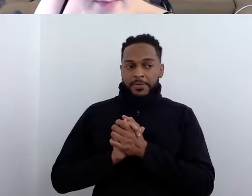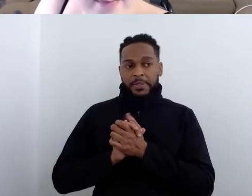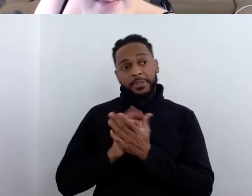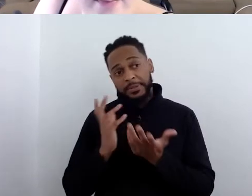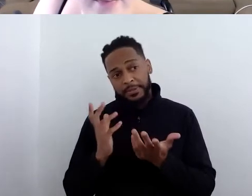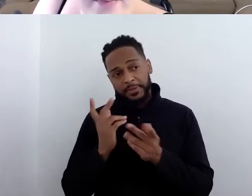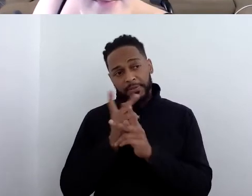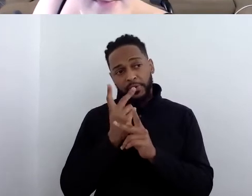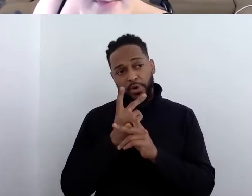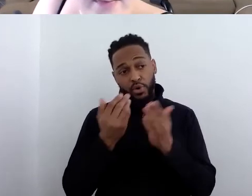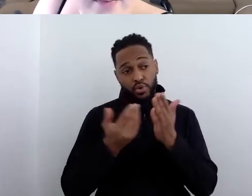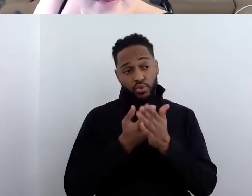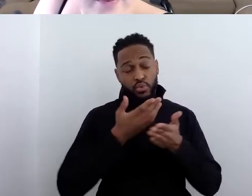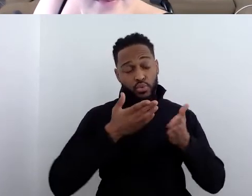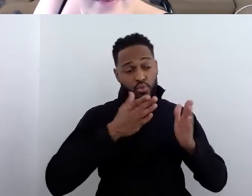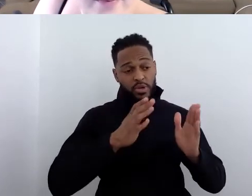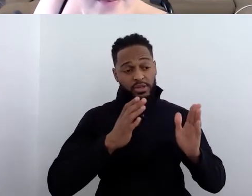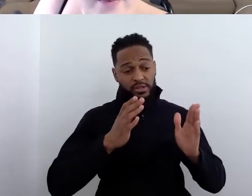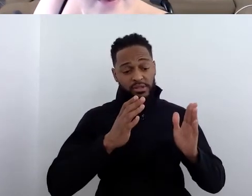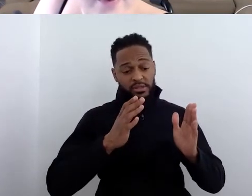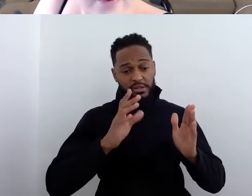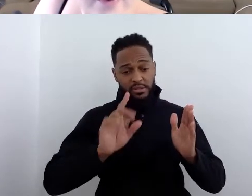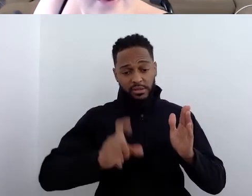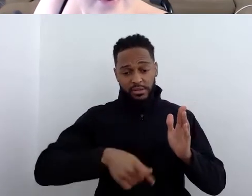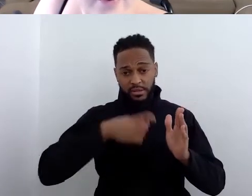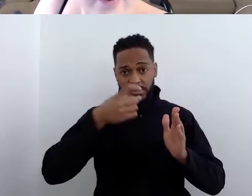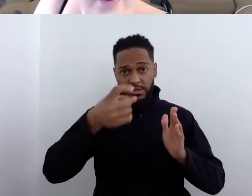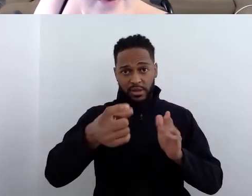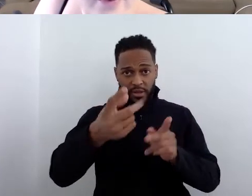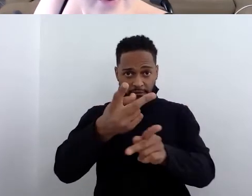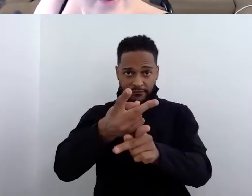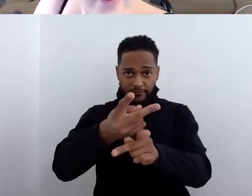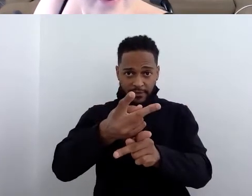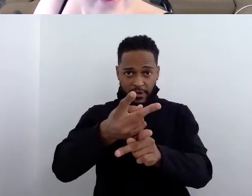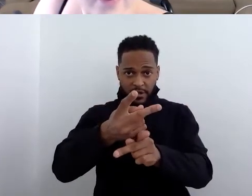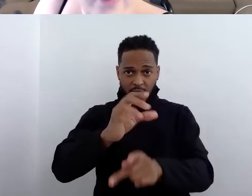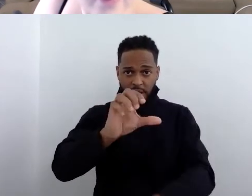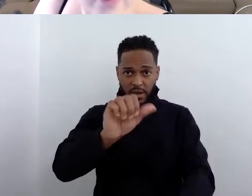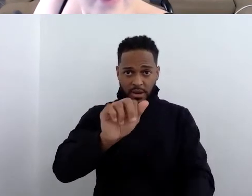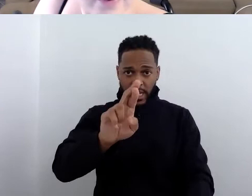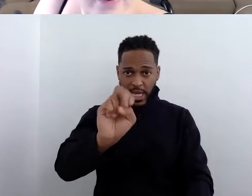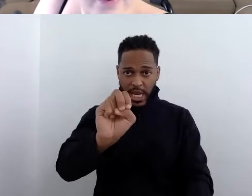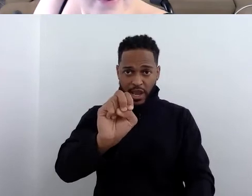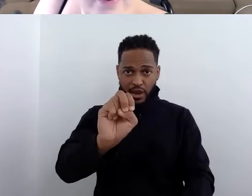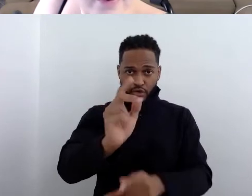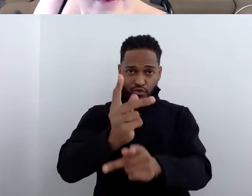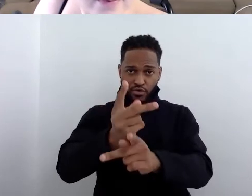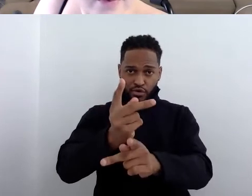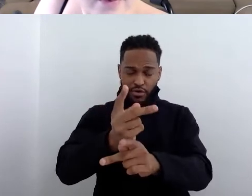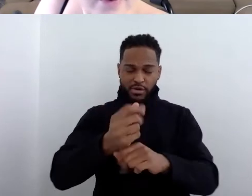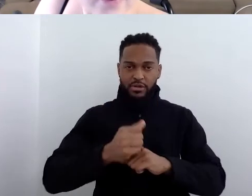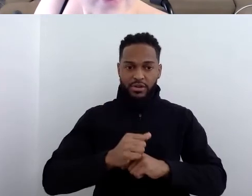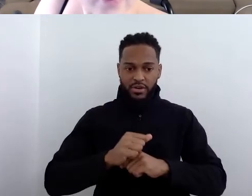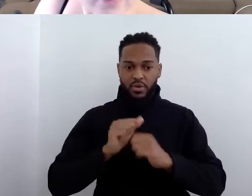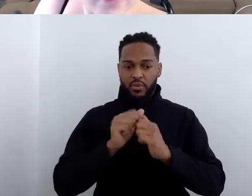as a field between consumers, meaning people with injuries,